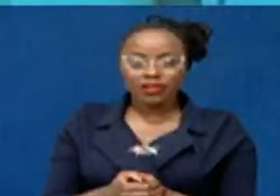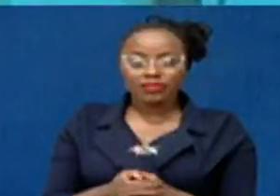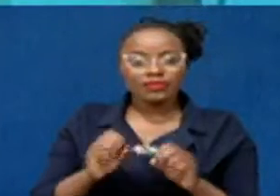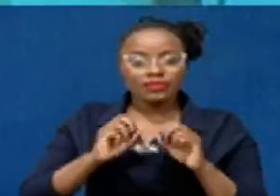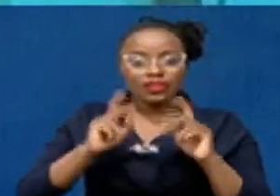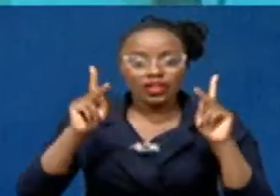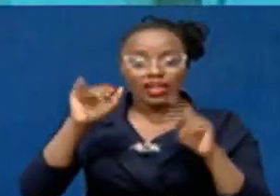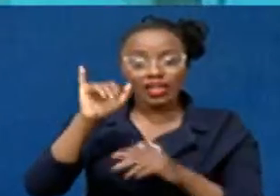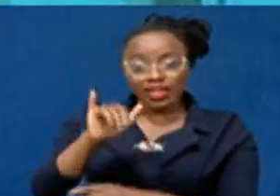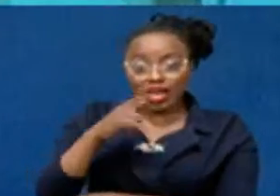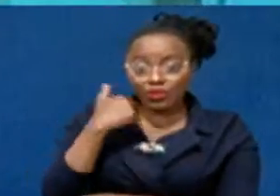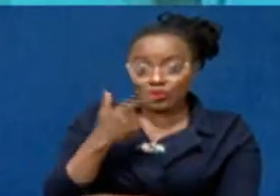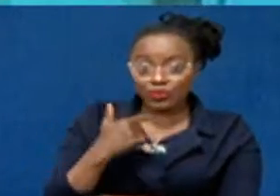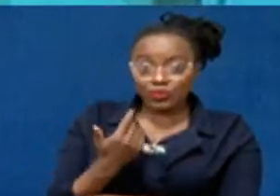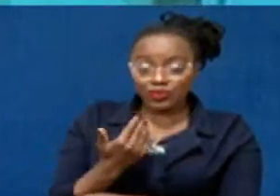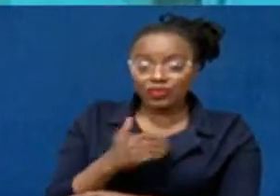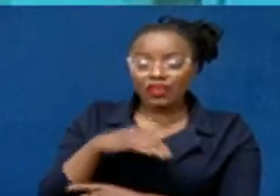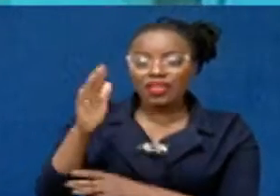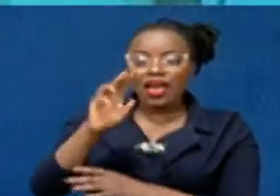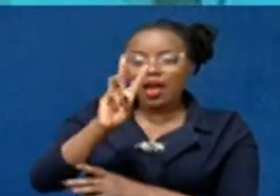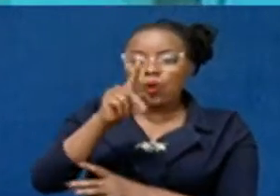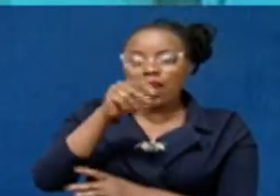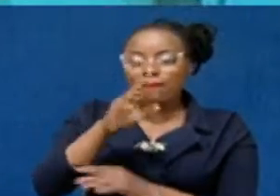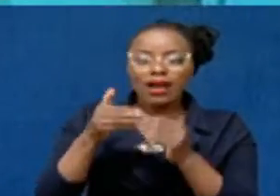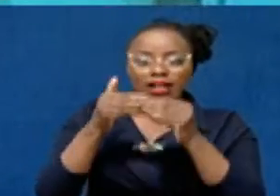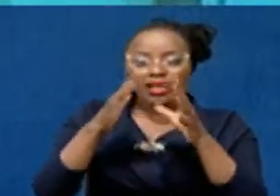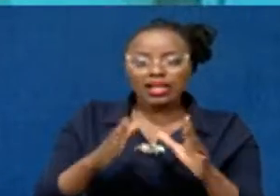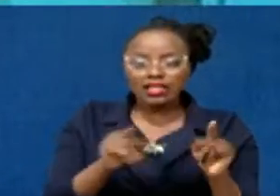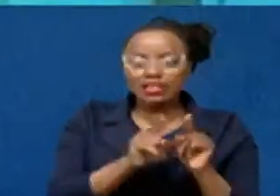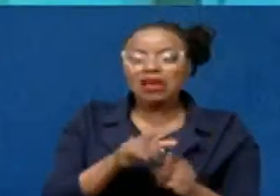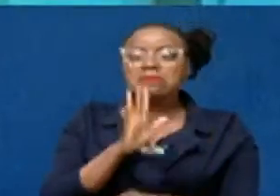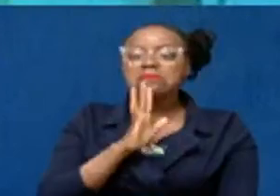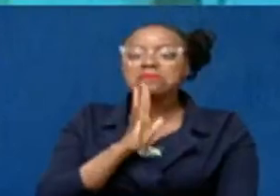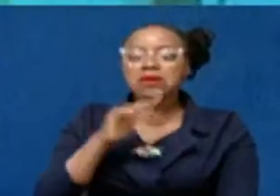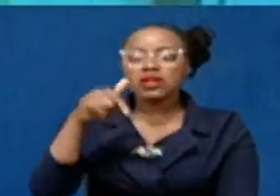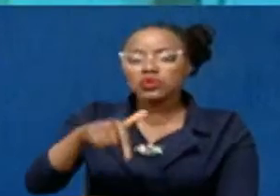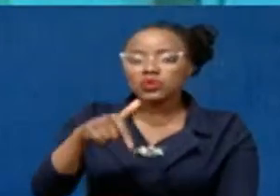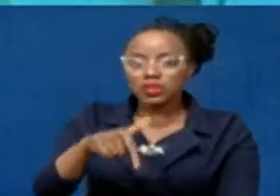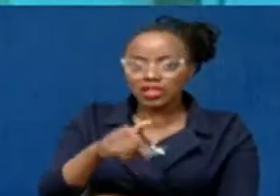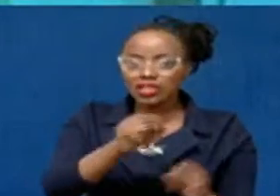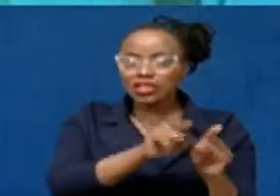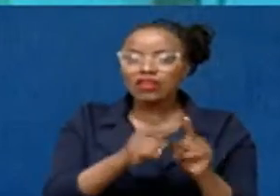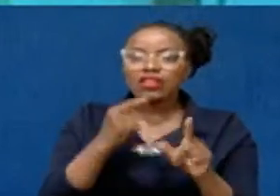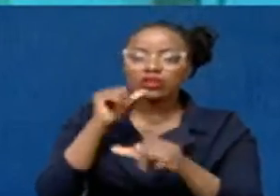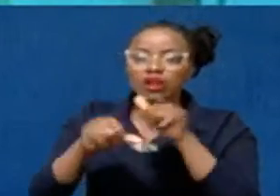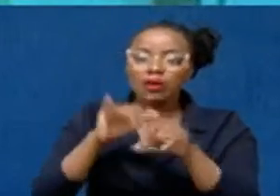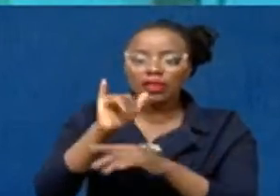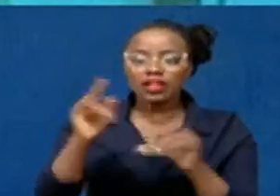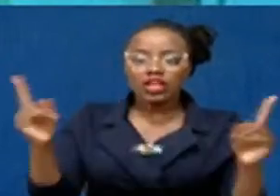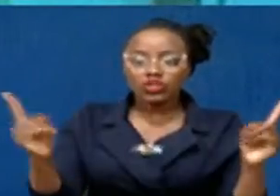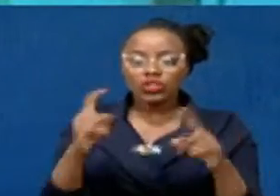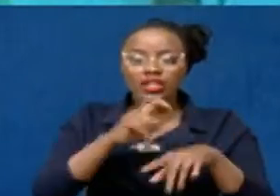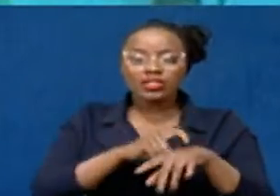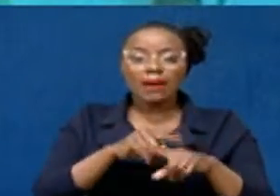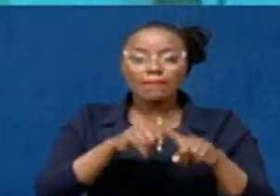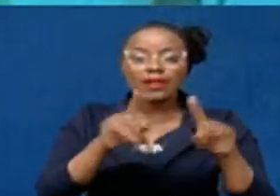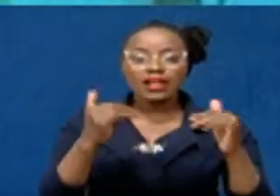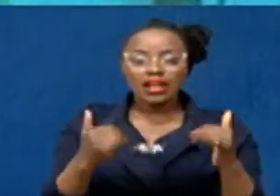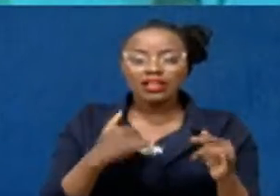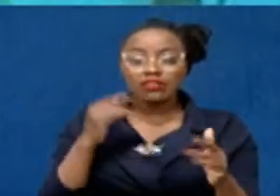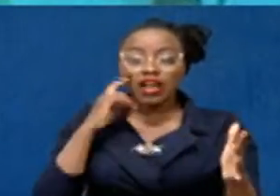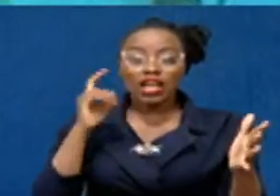All right, that is Wiper leader Kalonzo Musyoka. They are speaking today, and we'll speak about that in a moment. But let